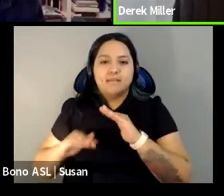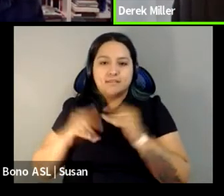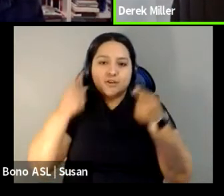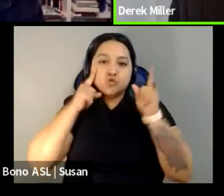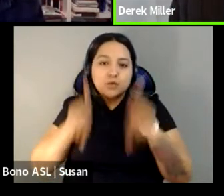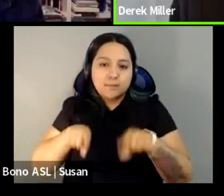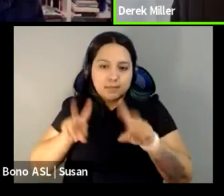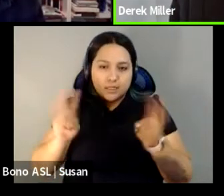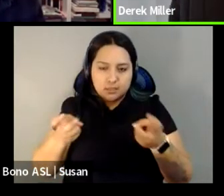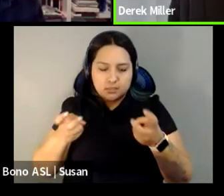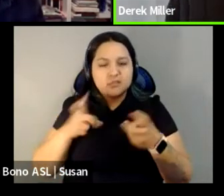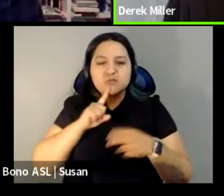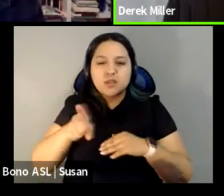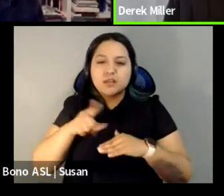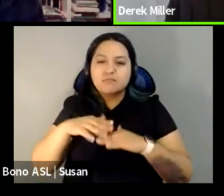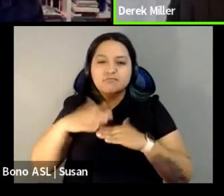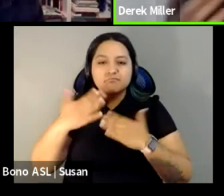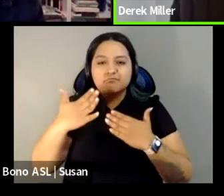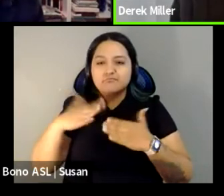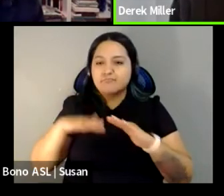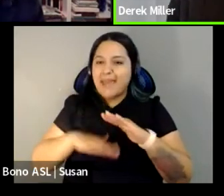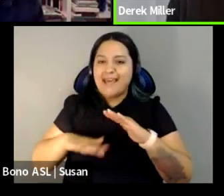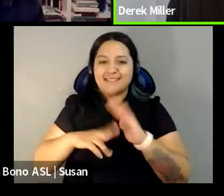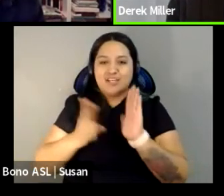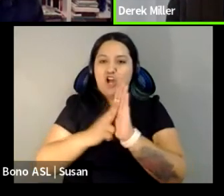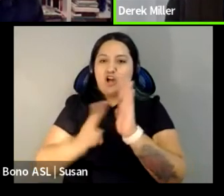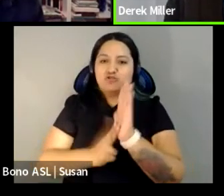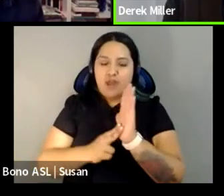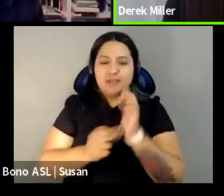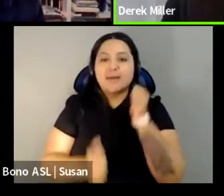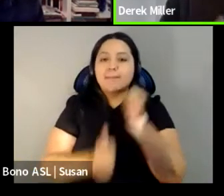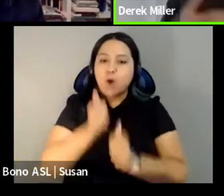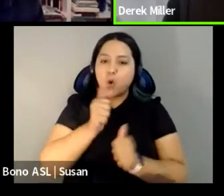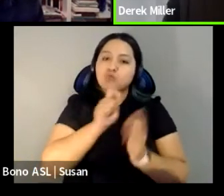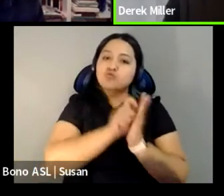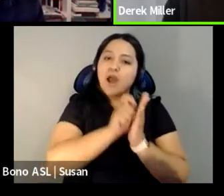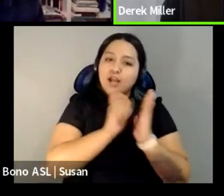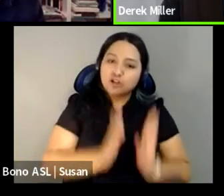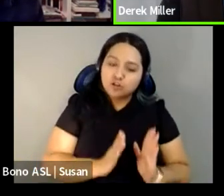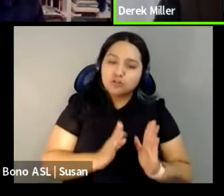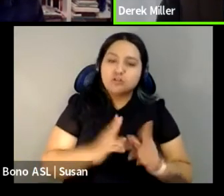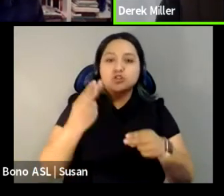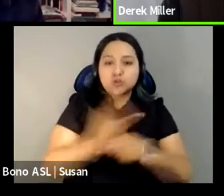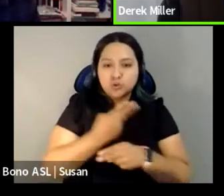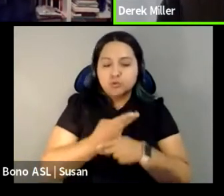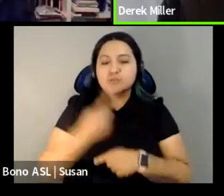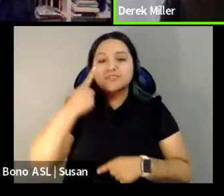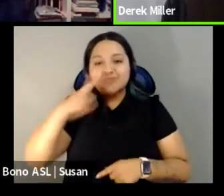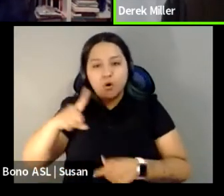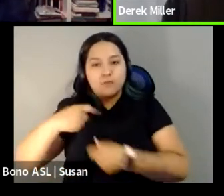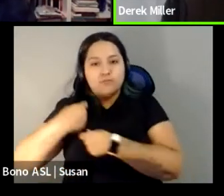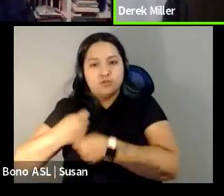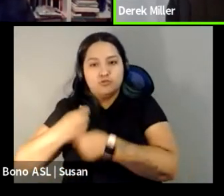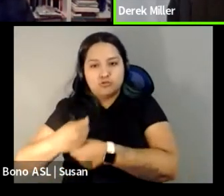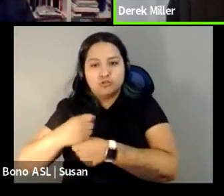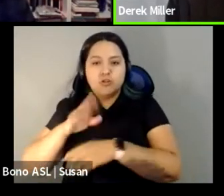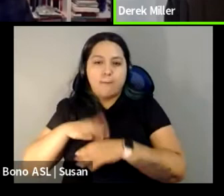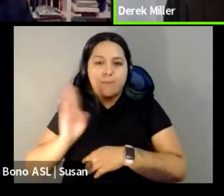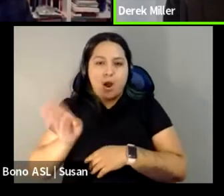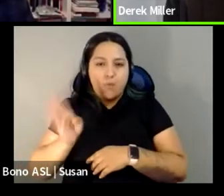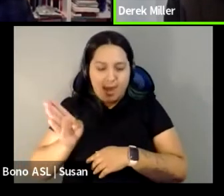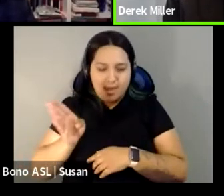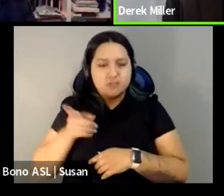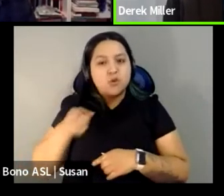baseline contract that most playwrights are using for a certain class of producer on Broadway. And the producers are committing to use these contracts as the